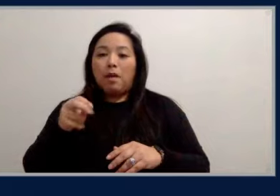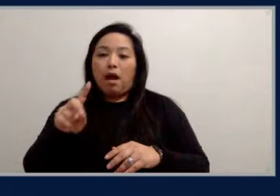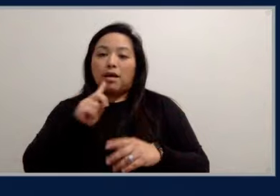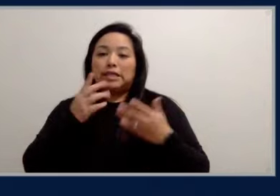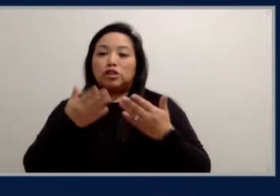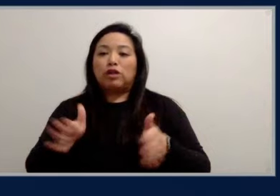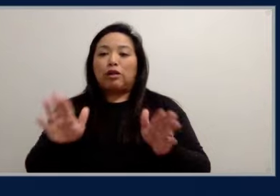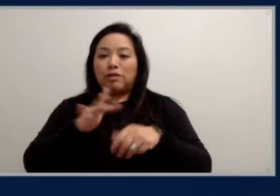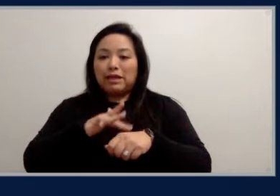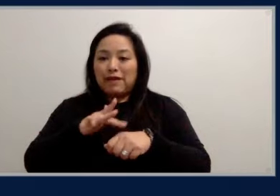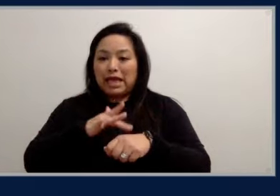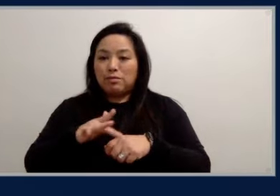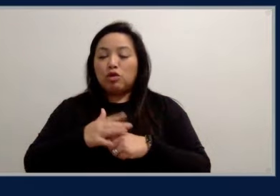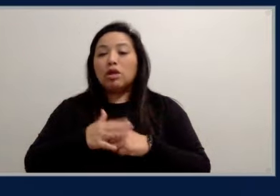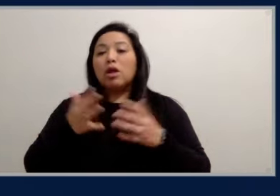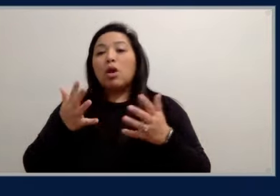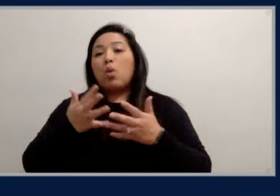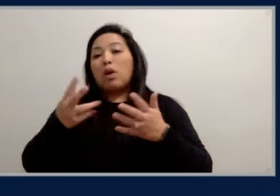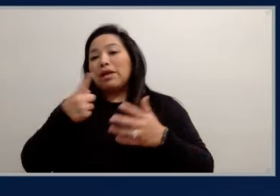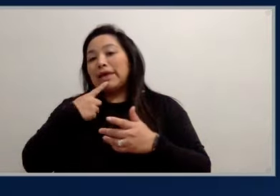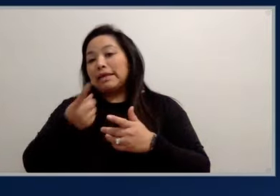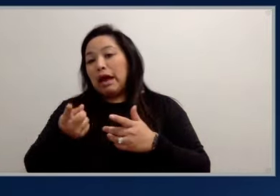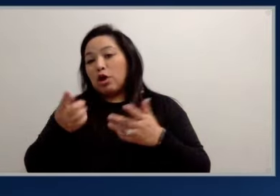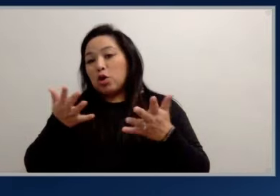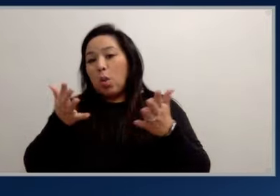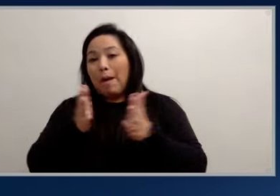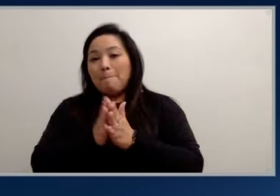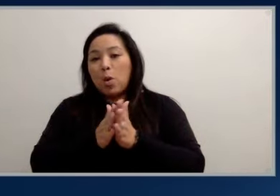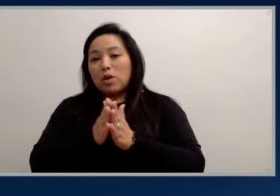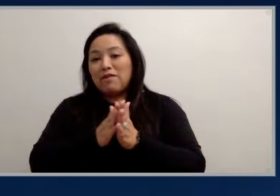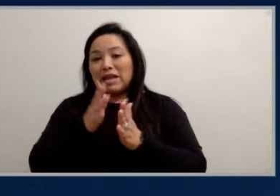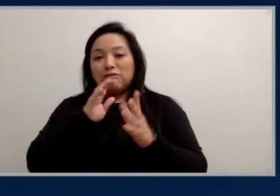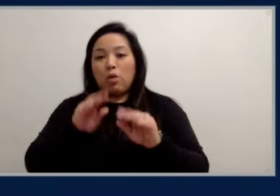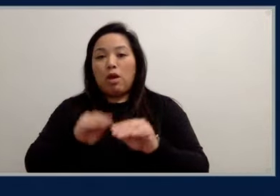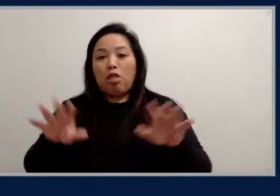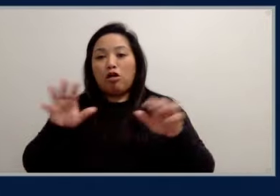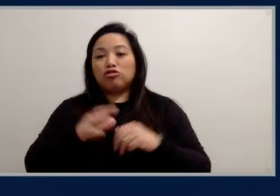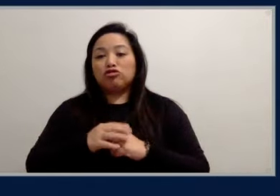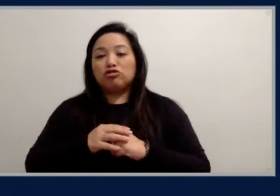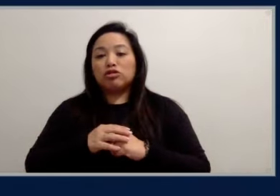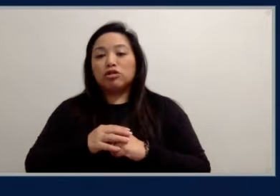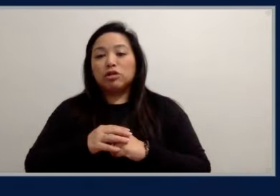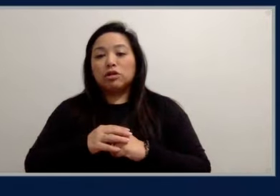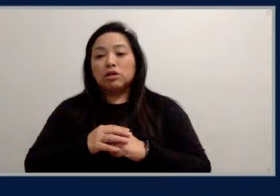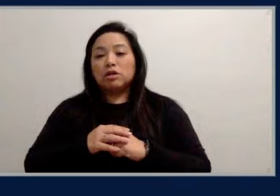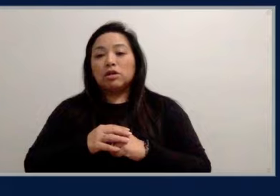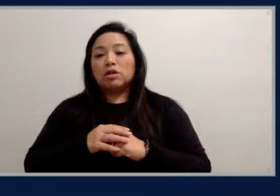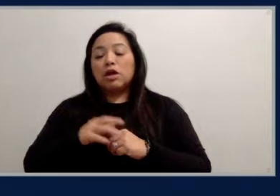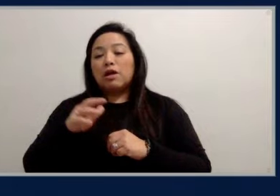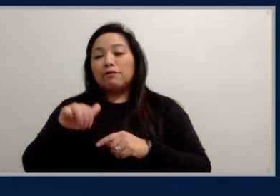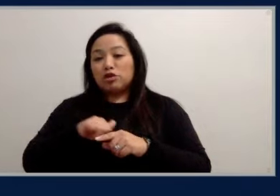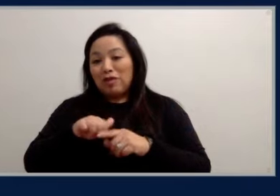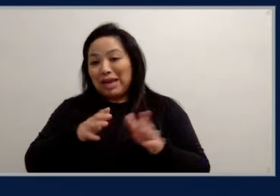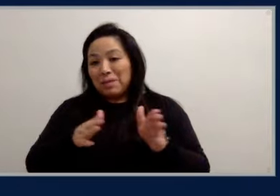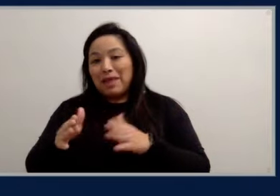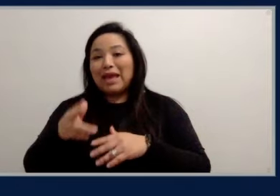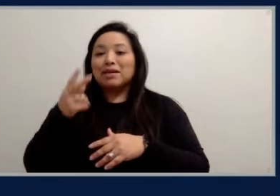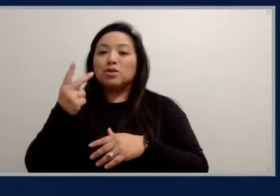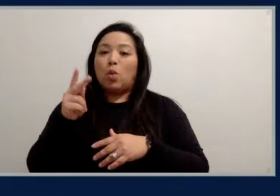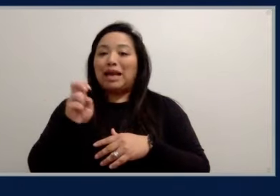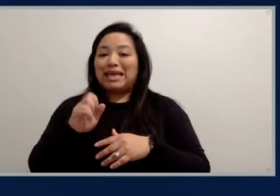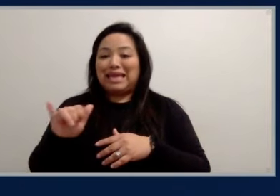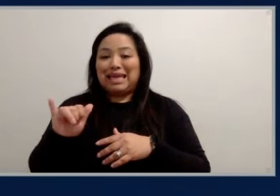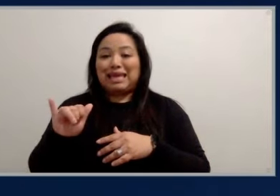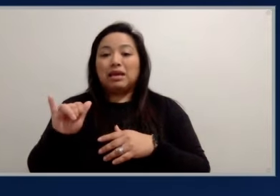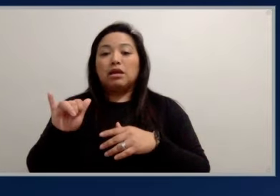train FMs. What are they telling you that motivates the launch of training plans? Yeah, one of the key challenges that customers are having